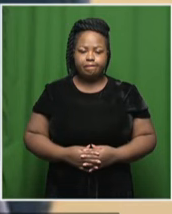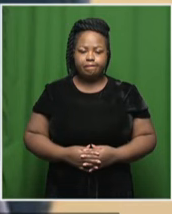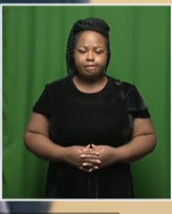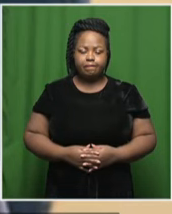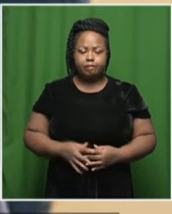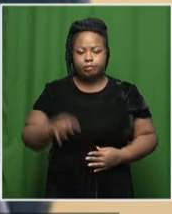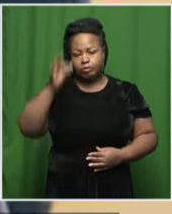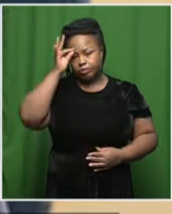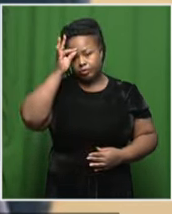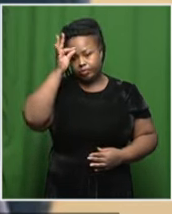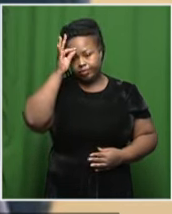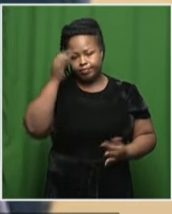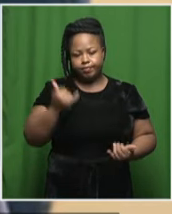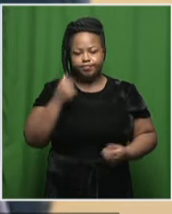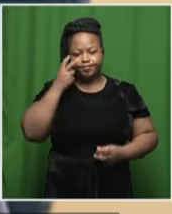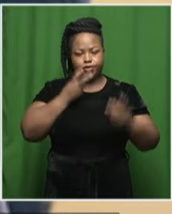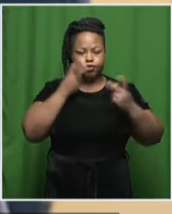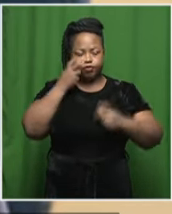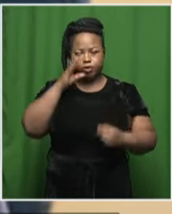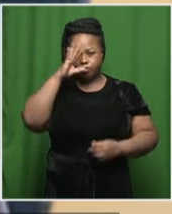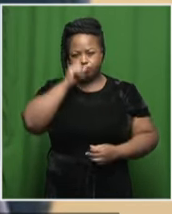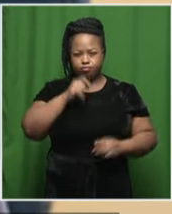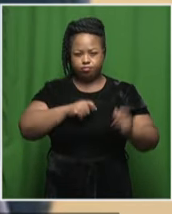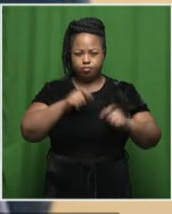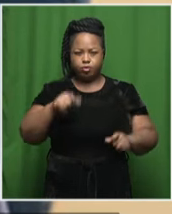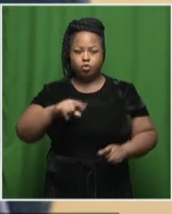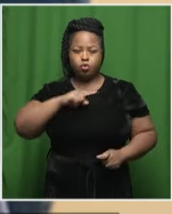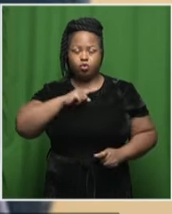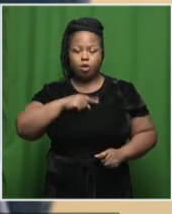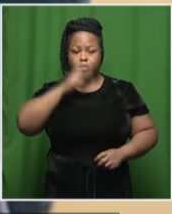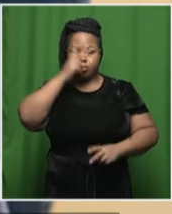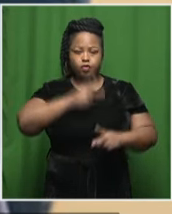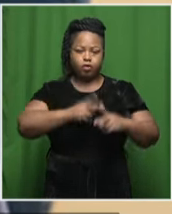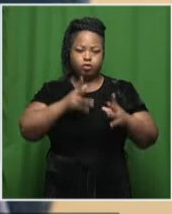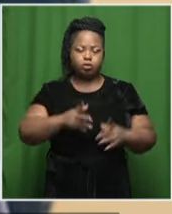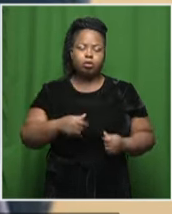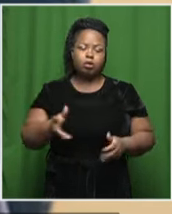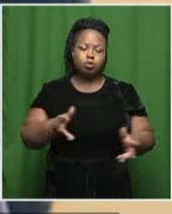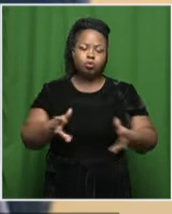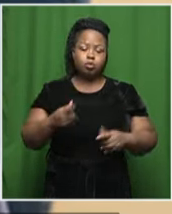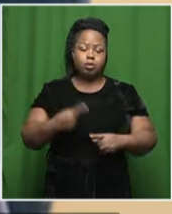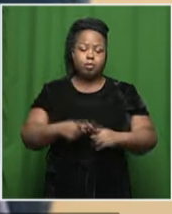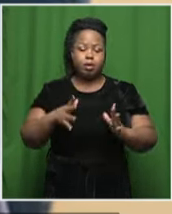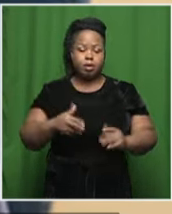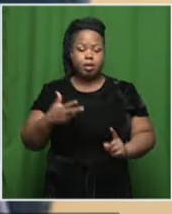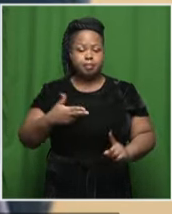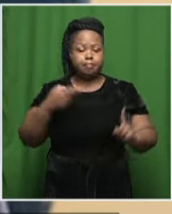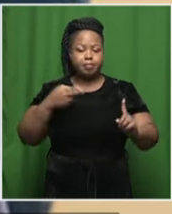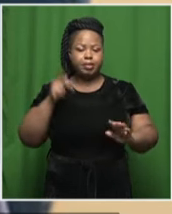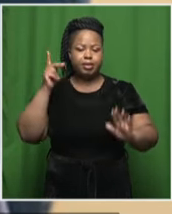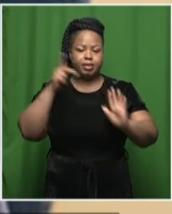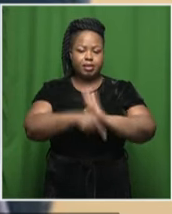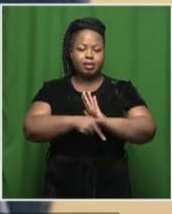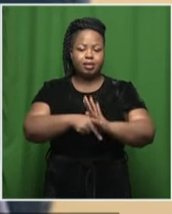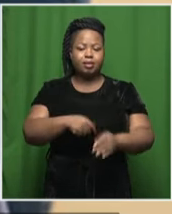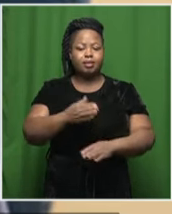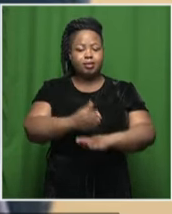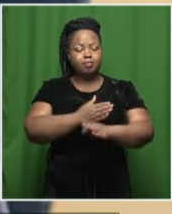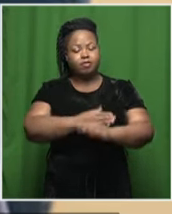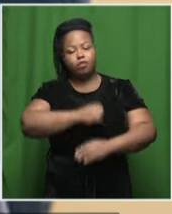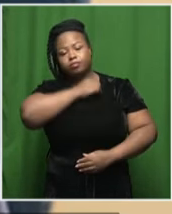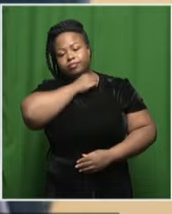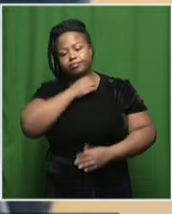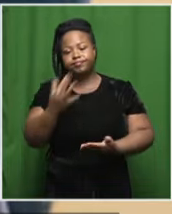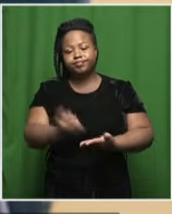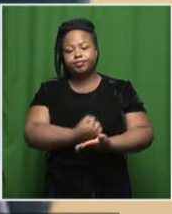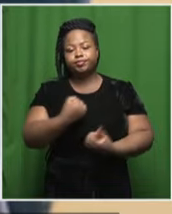Police are on the lookout for suspects after a professional soccer player was shot and killed before he was hijacked